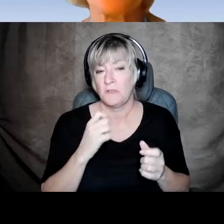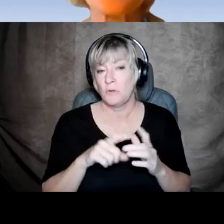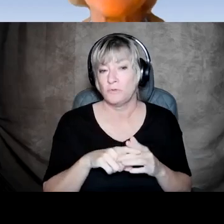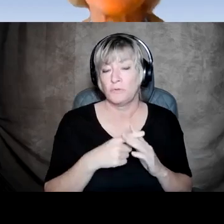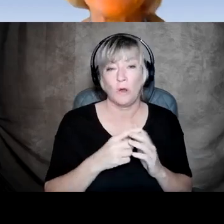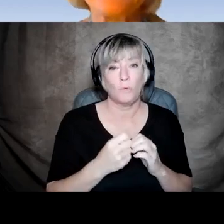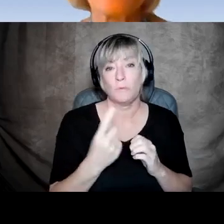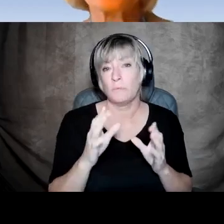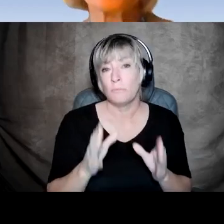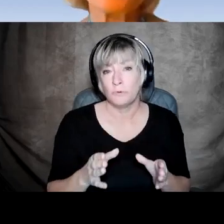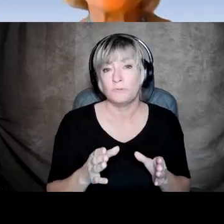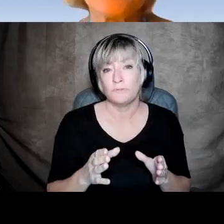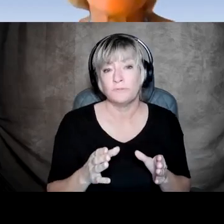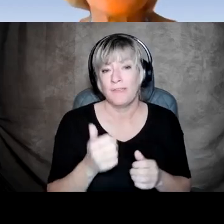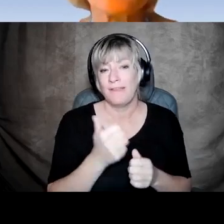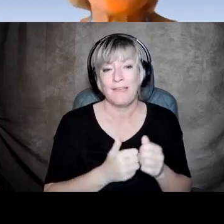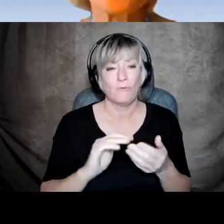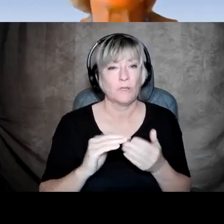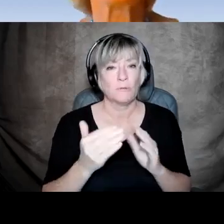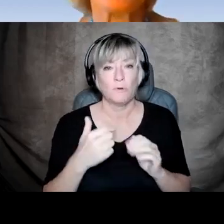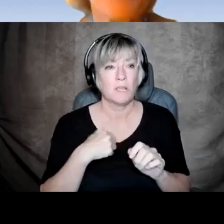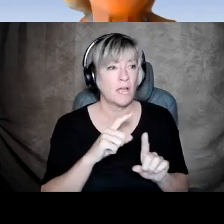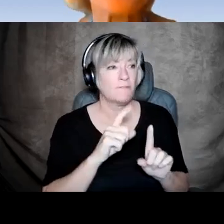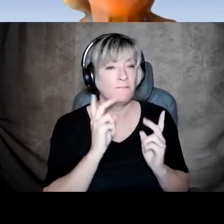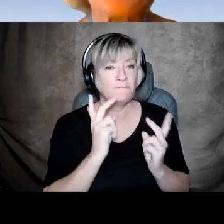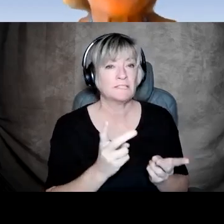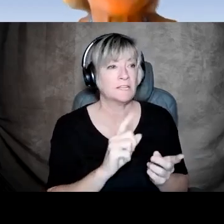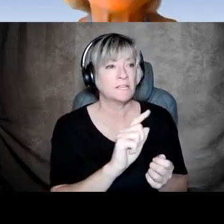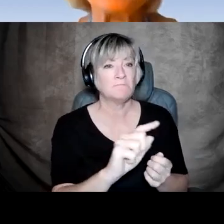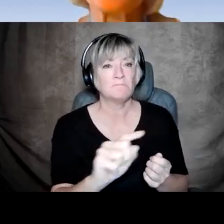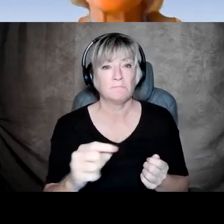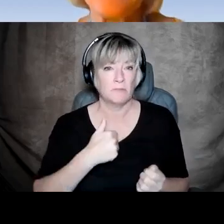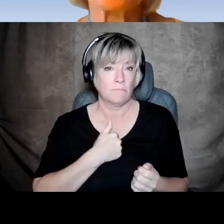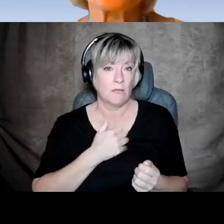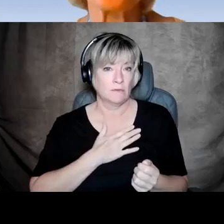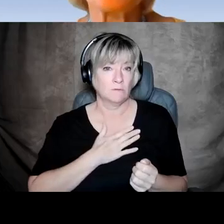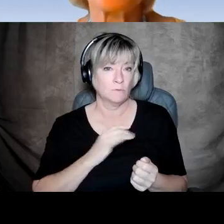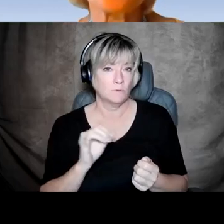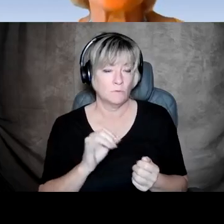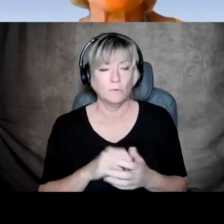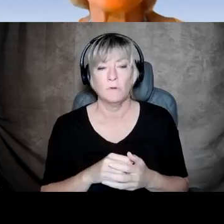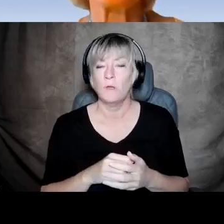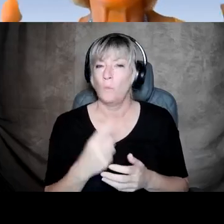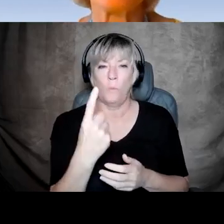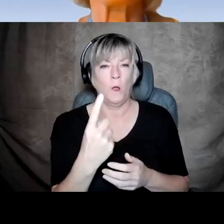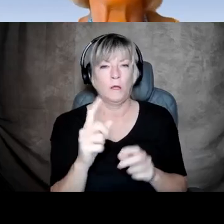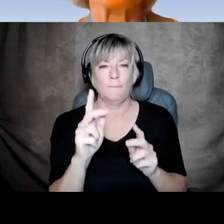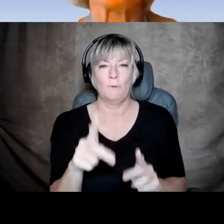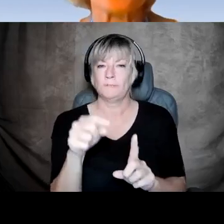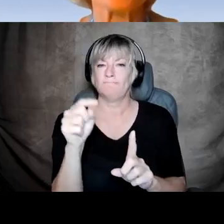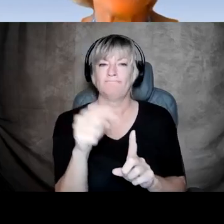one person. Every community I've been to, and my own included, it really has been one person